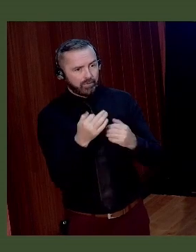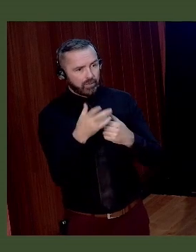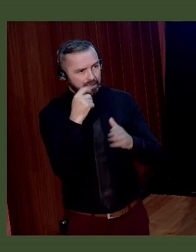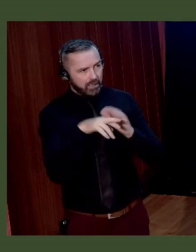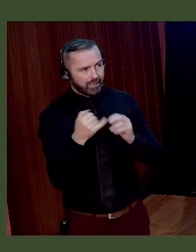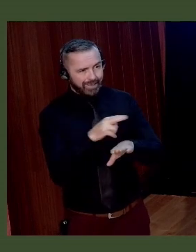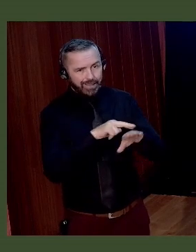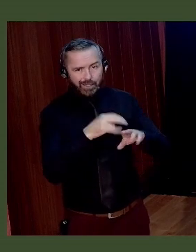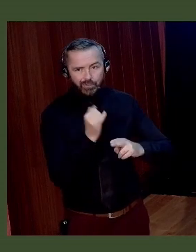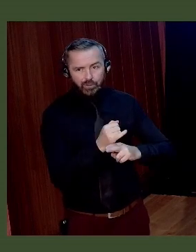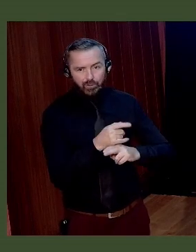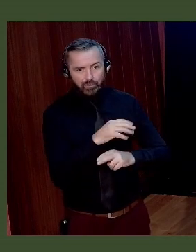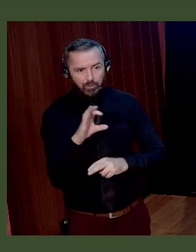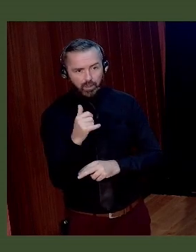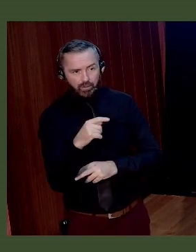national schools.